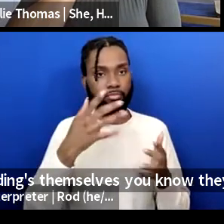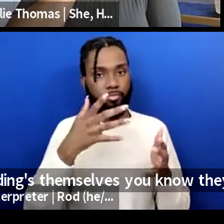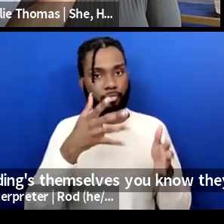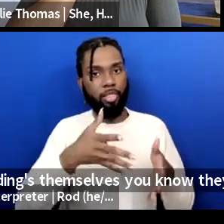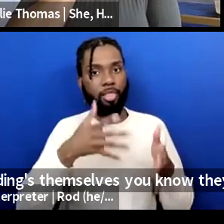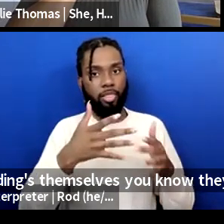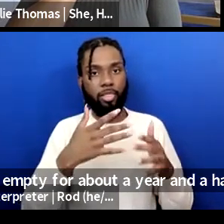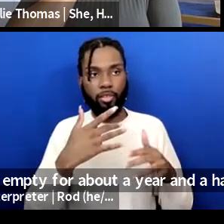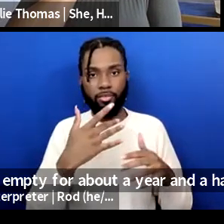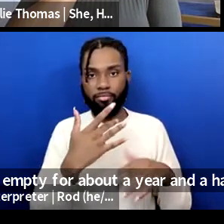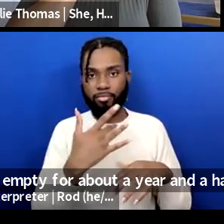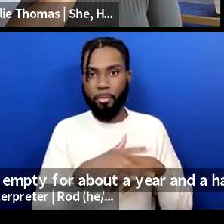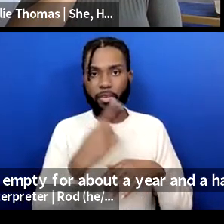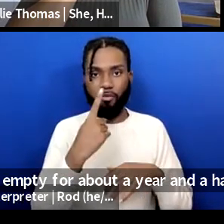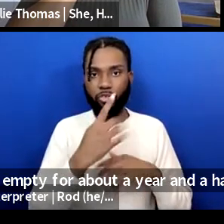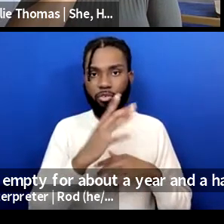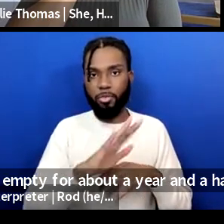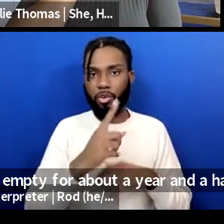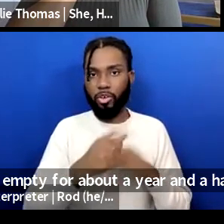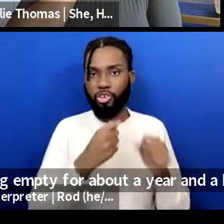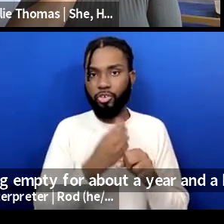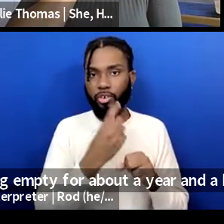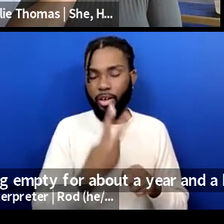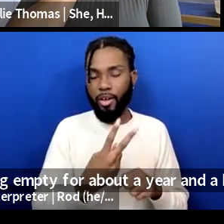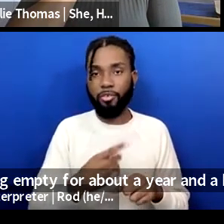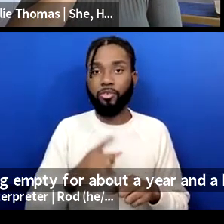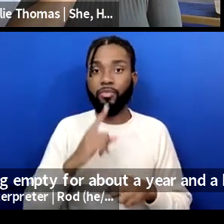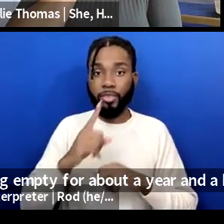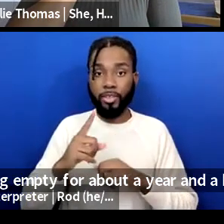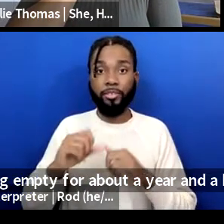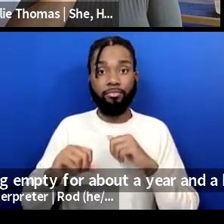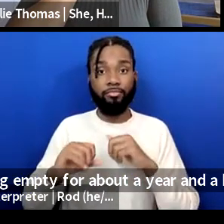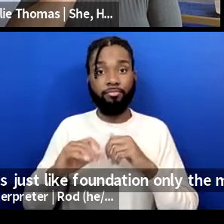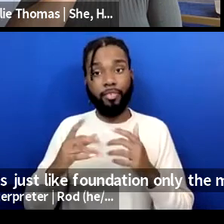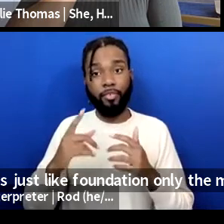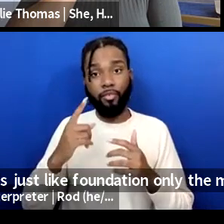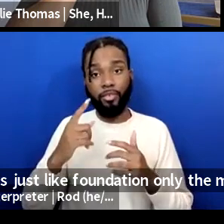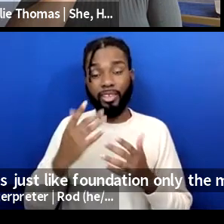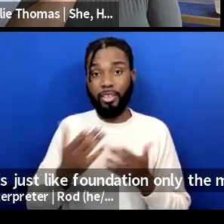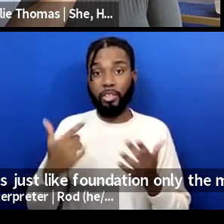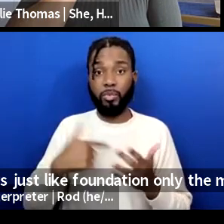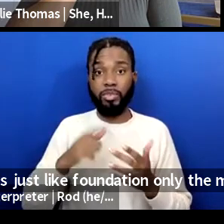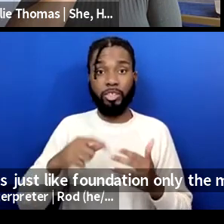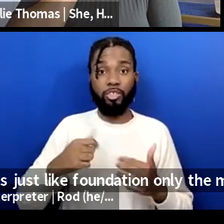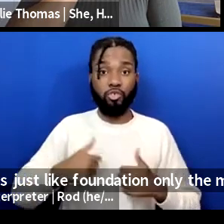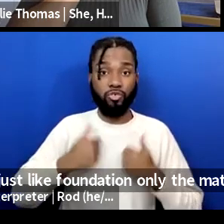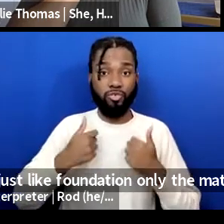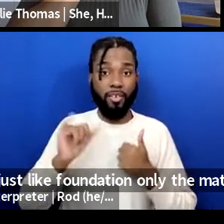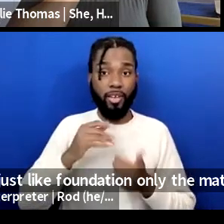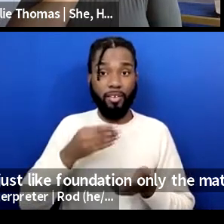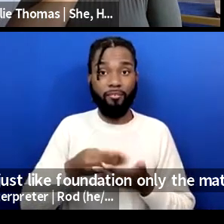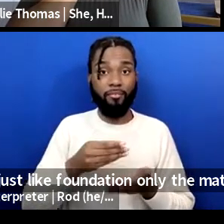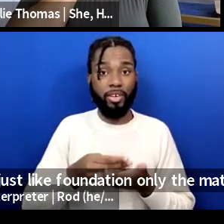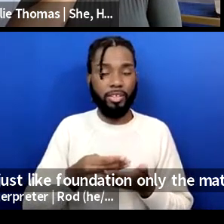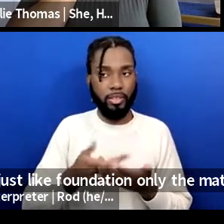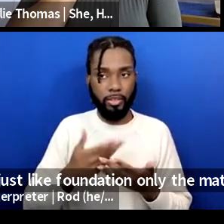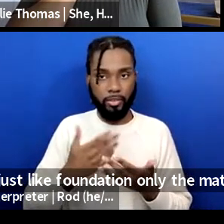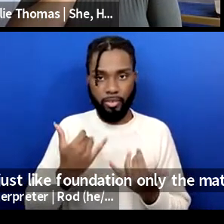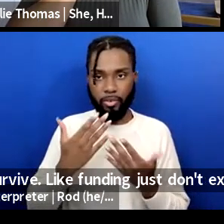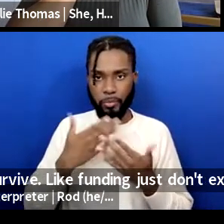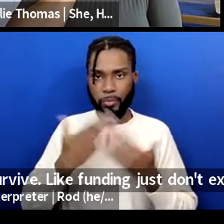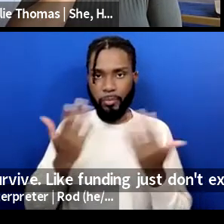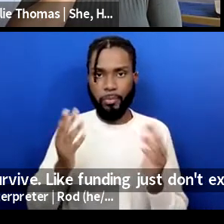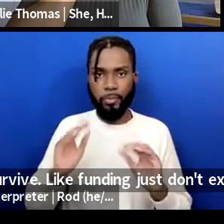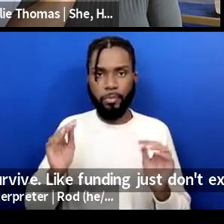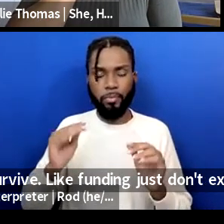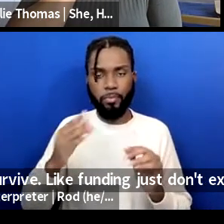So there's just like foundationally the materials that we need to survive like funding just don't exist right now. And